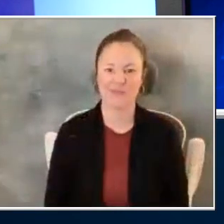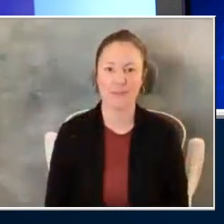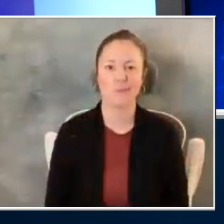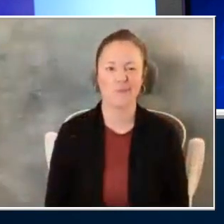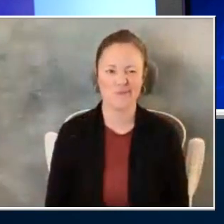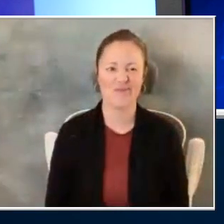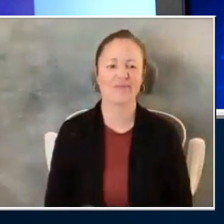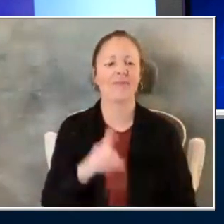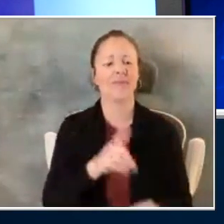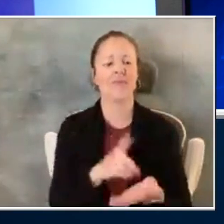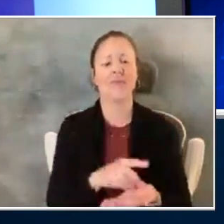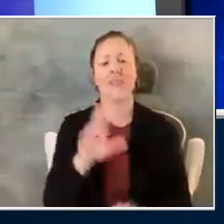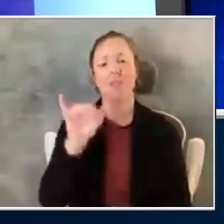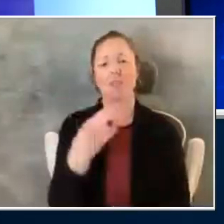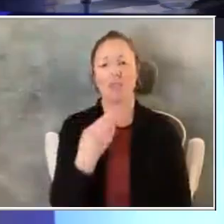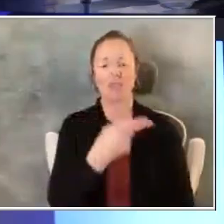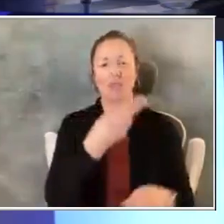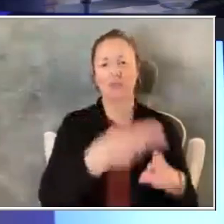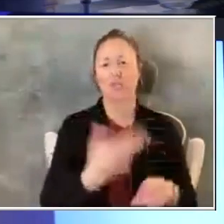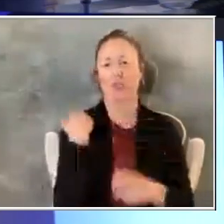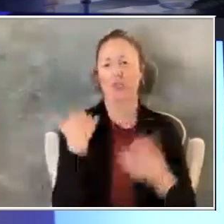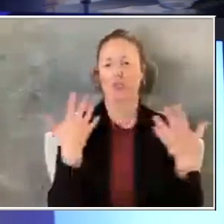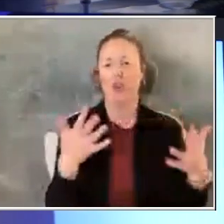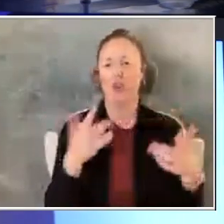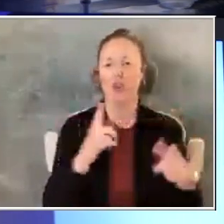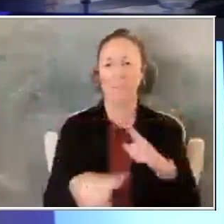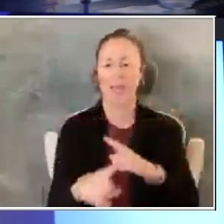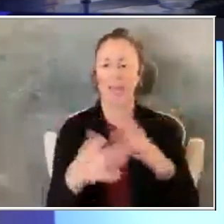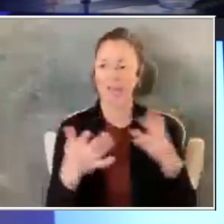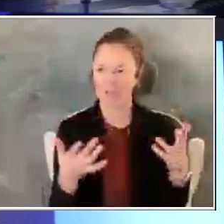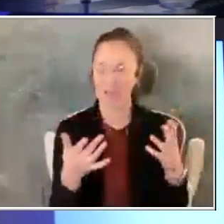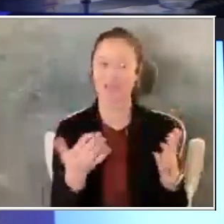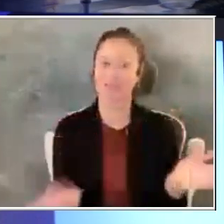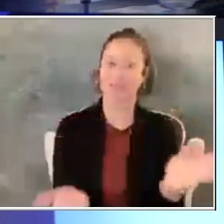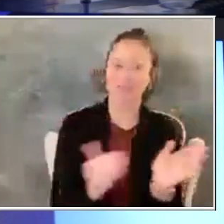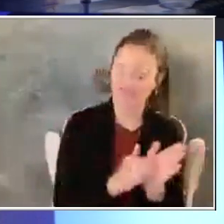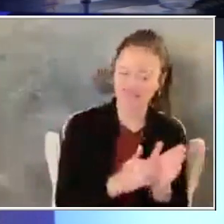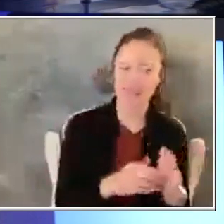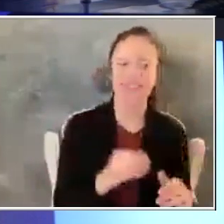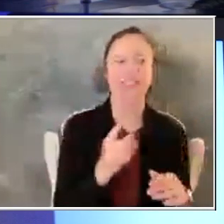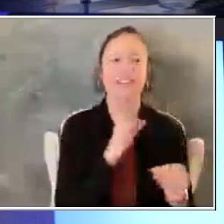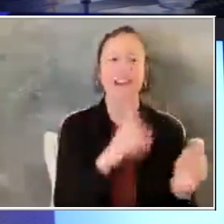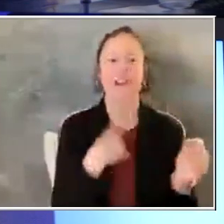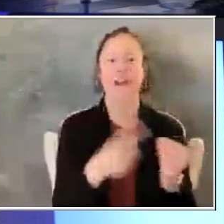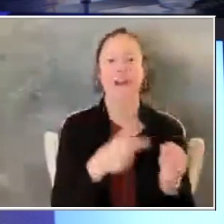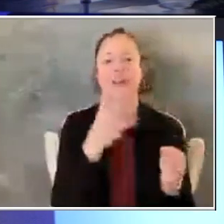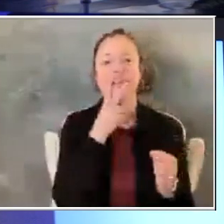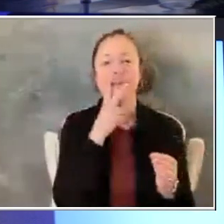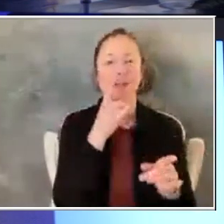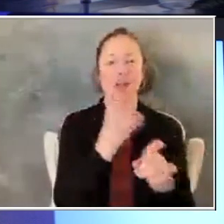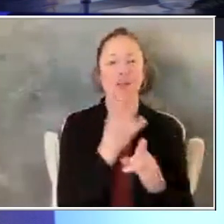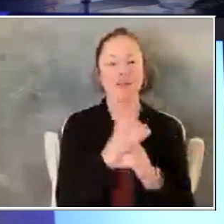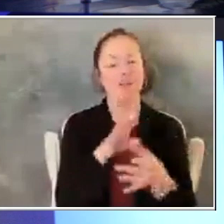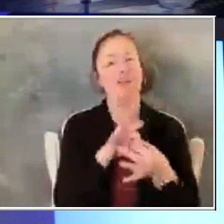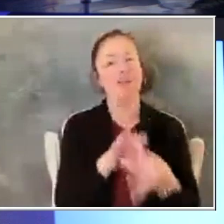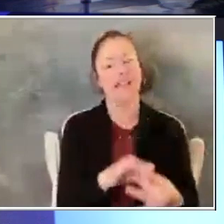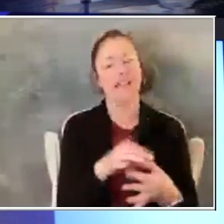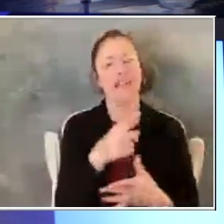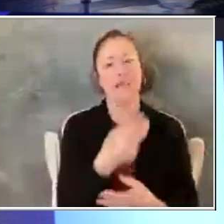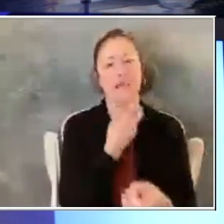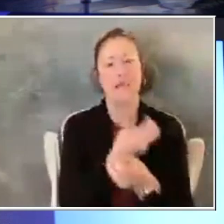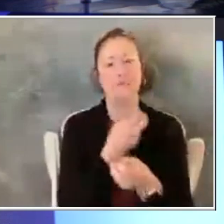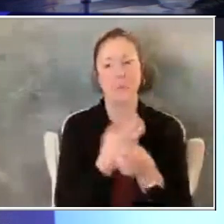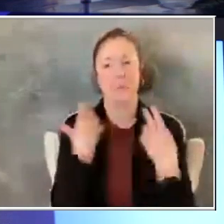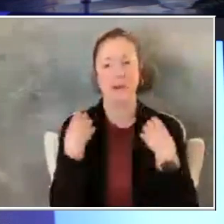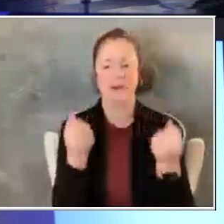you mentioned a little bit of this before, but I don't think we can mention it too much. Talking about smoking and alcohol being related to bone health. What do we